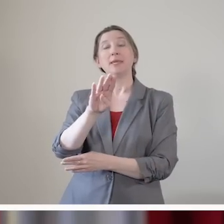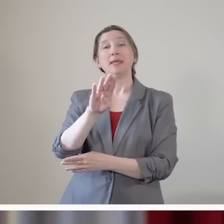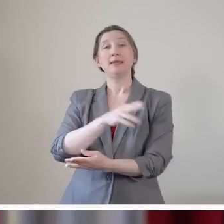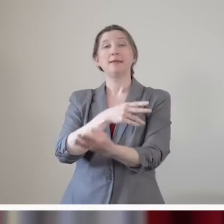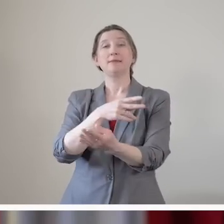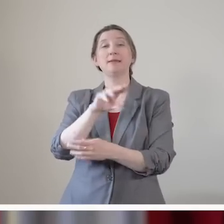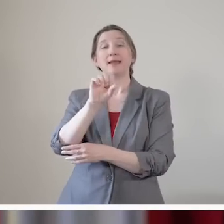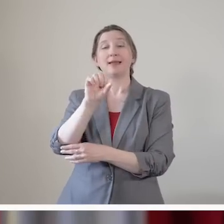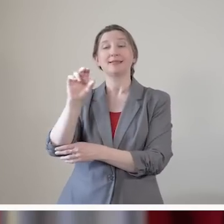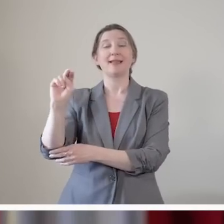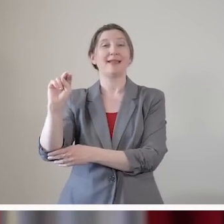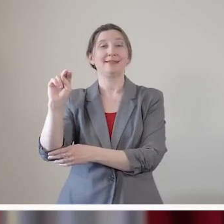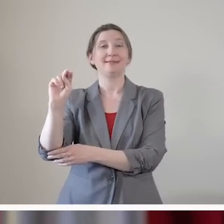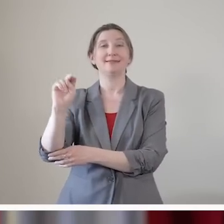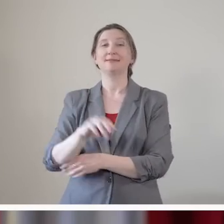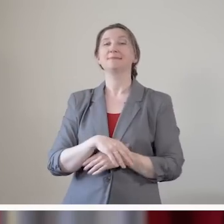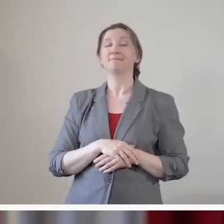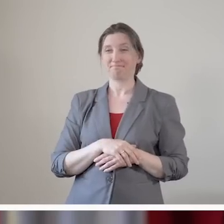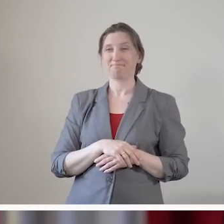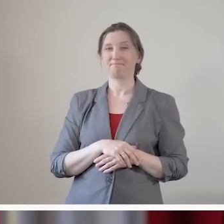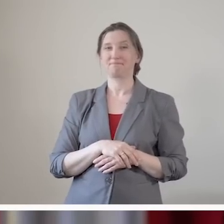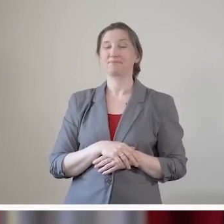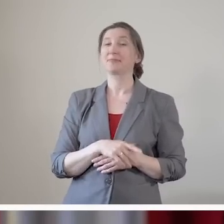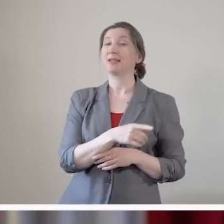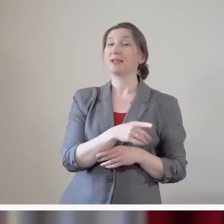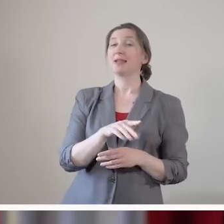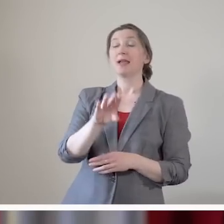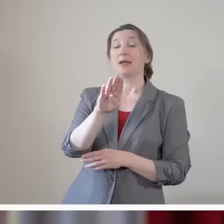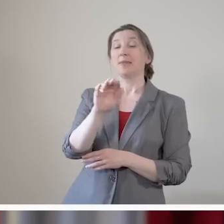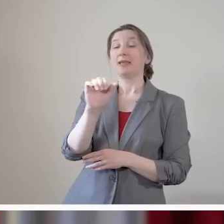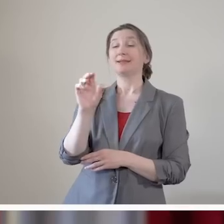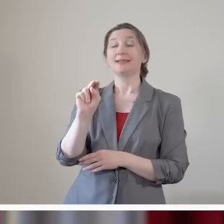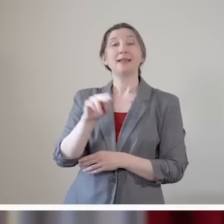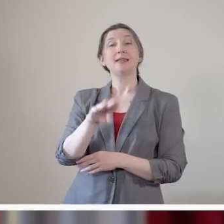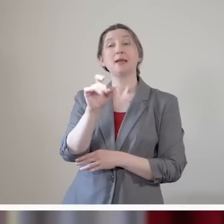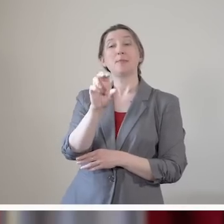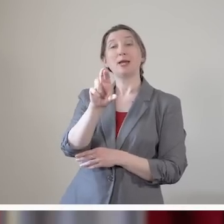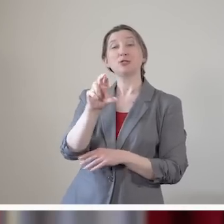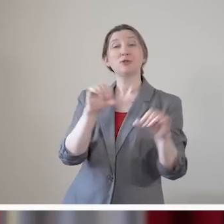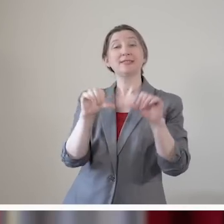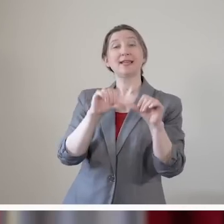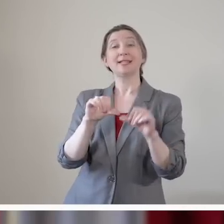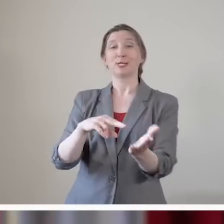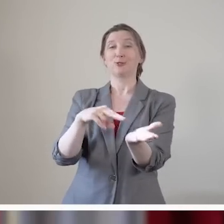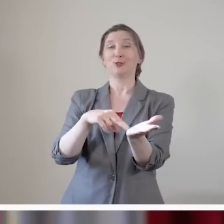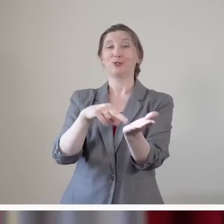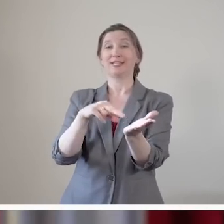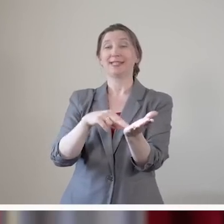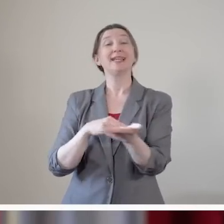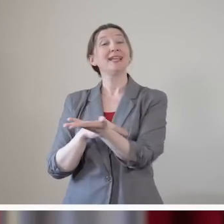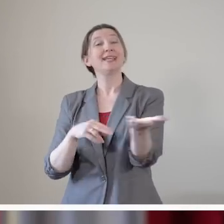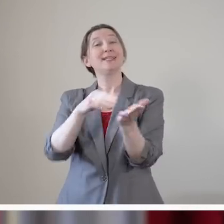present the candidates for the following bachelor degree in the School of Nursing, Bachelor of Science, Nursing.